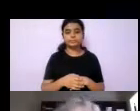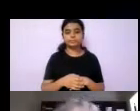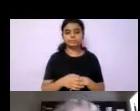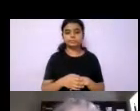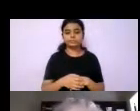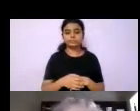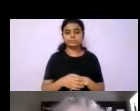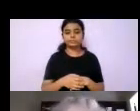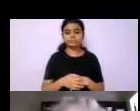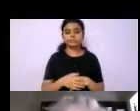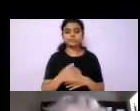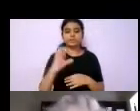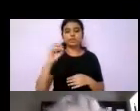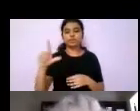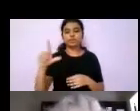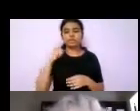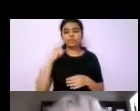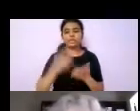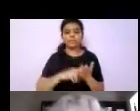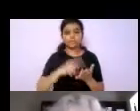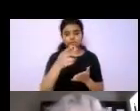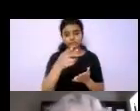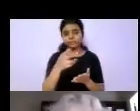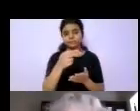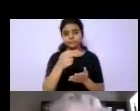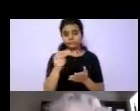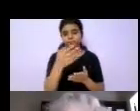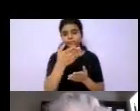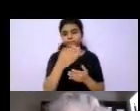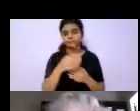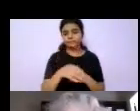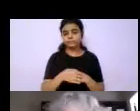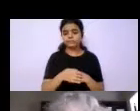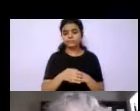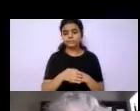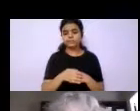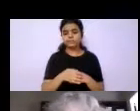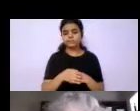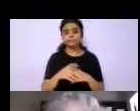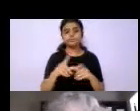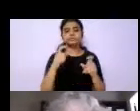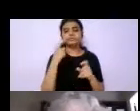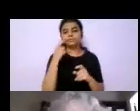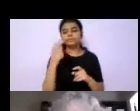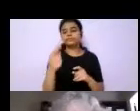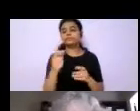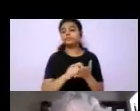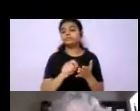that's Colin Barnes. And he writes that specific